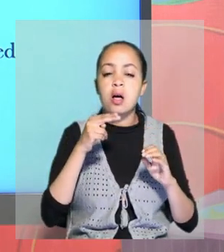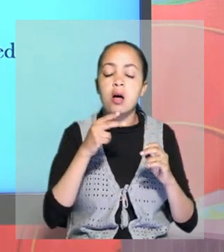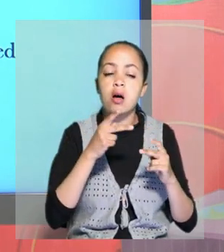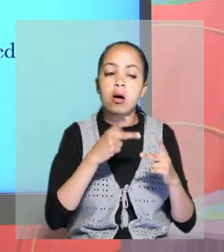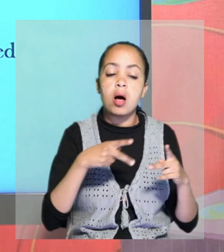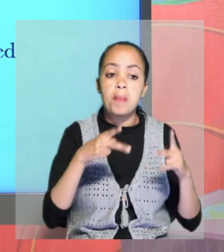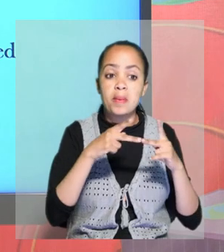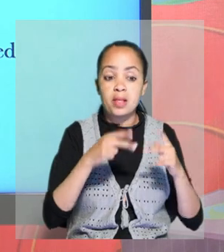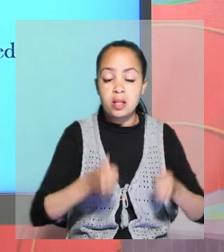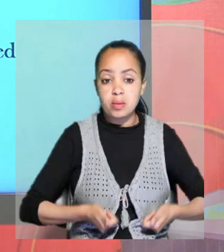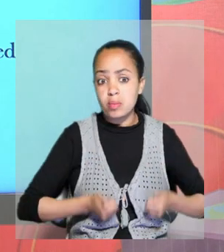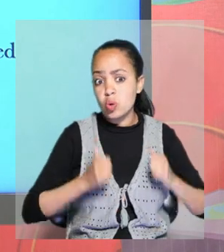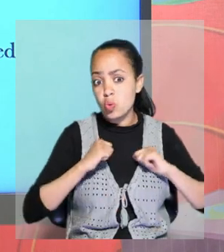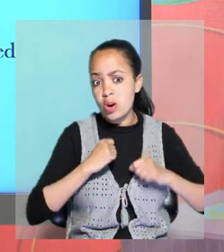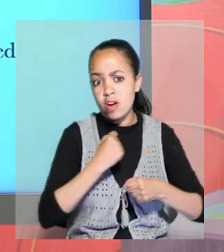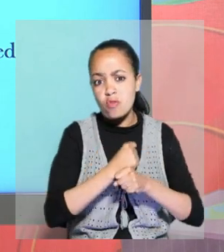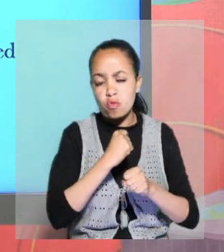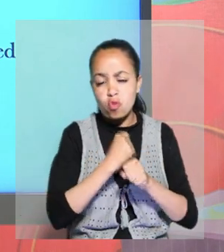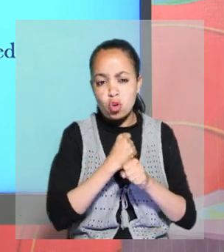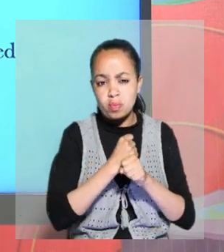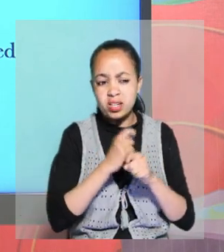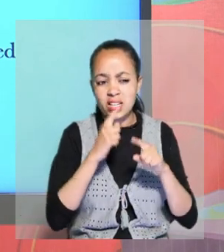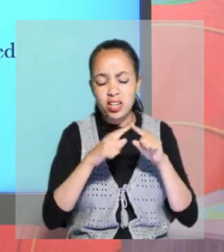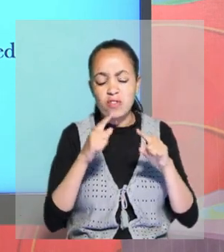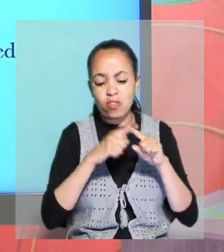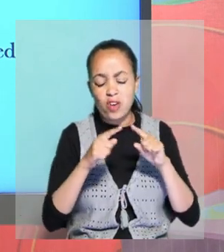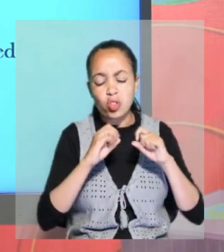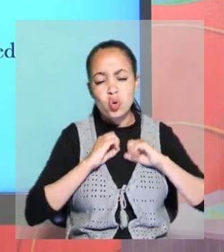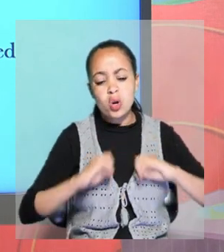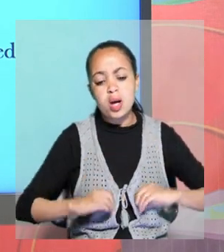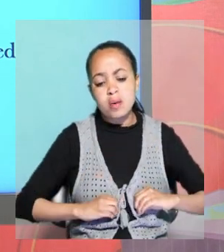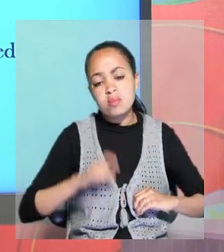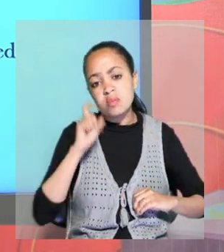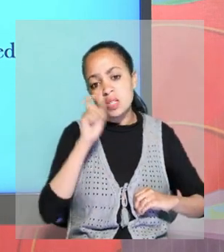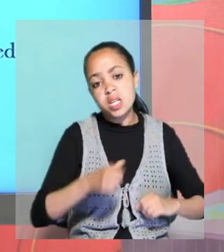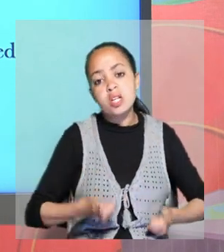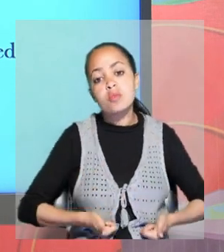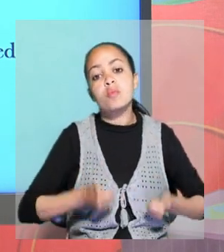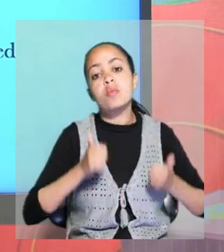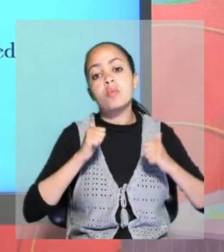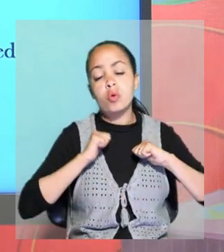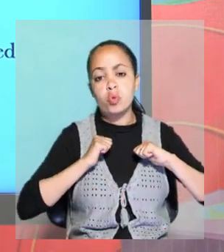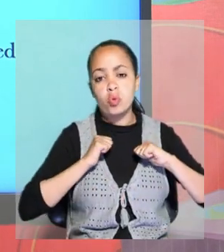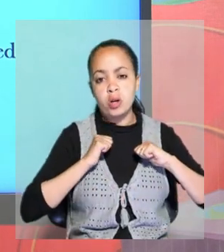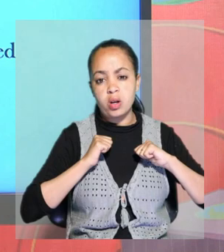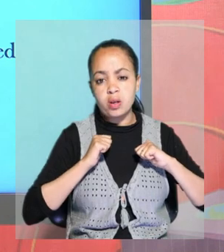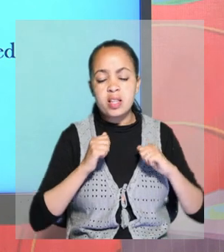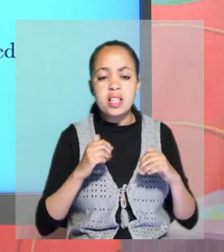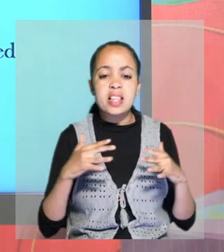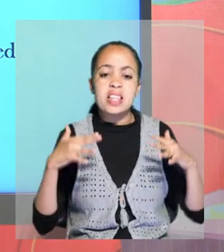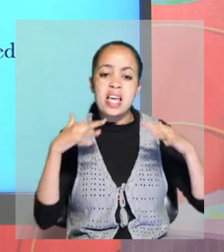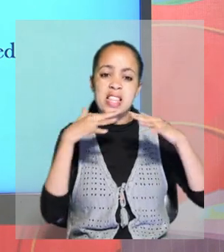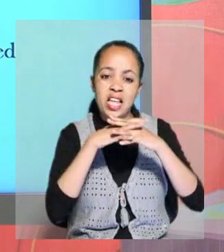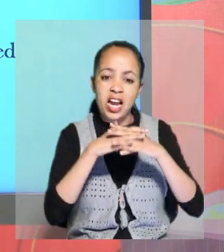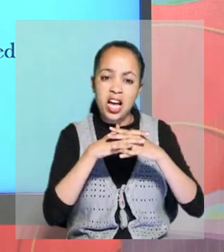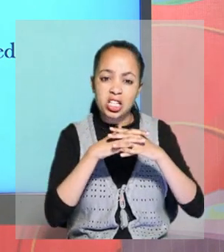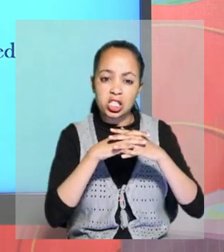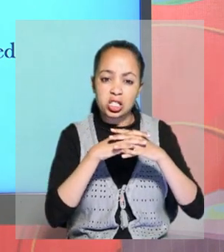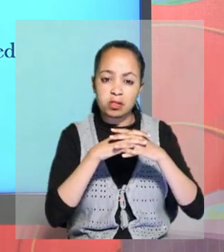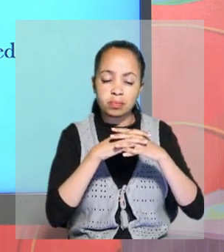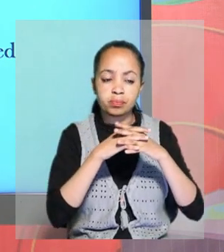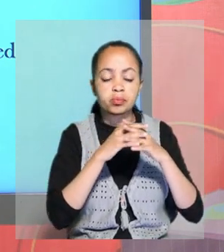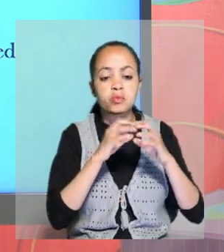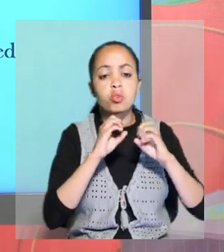formed, because different organisms need different habitat. And again, the interaction, including the role